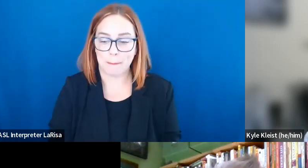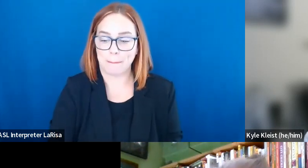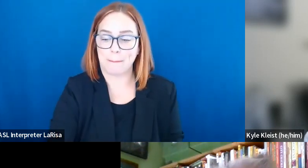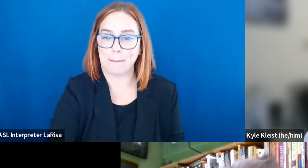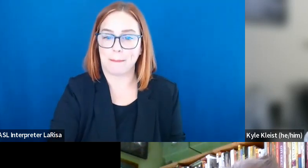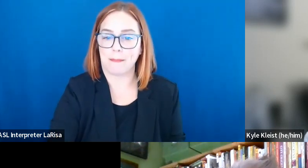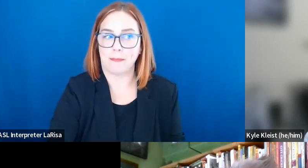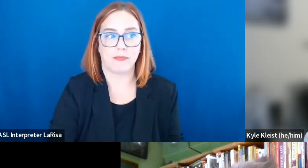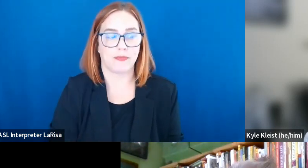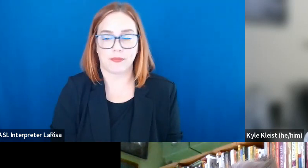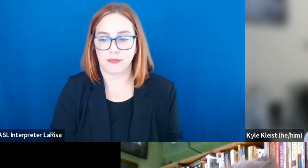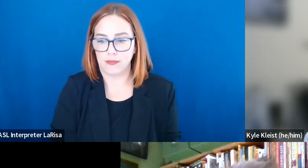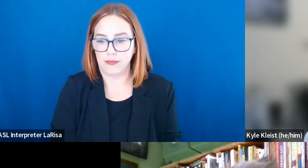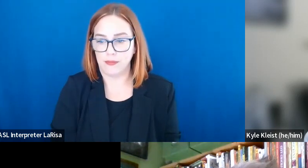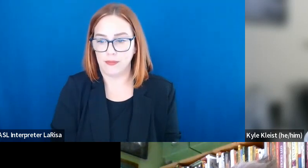too. Yes.